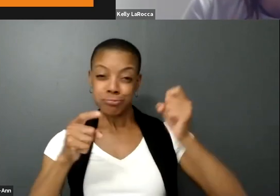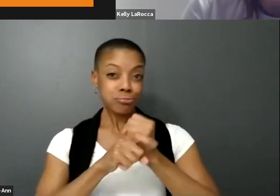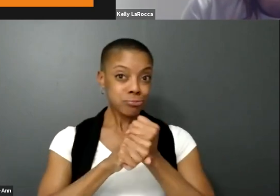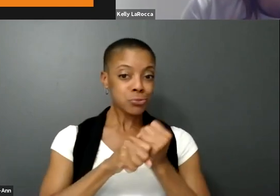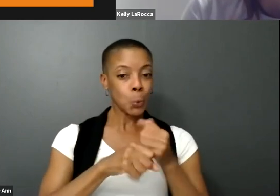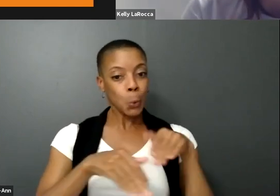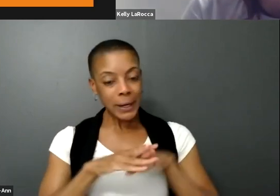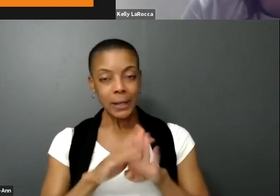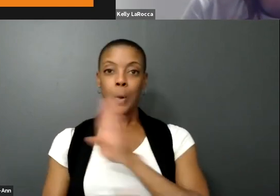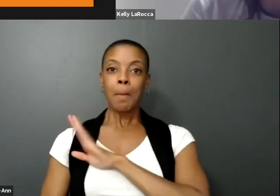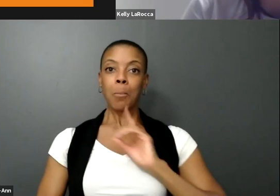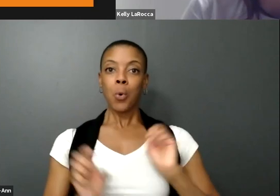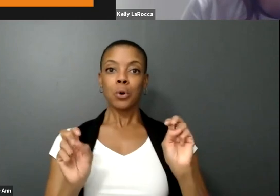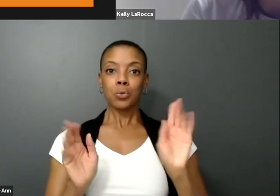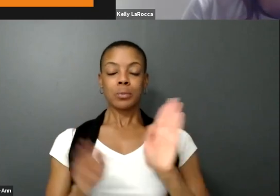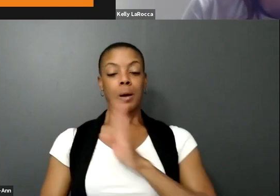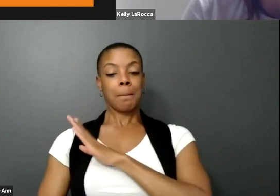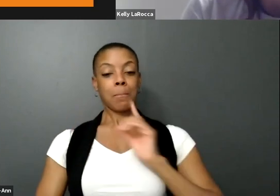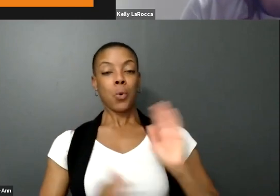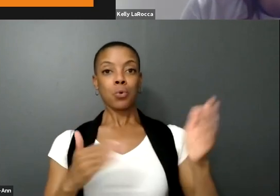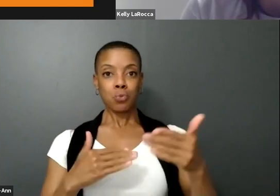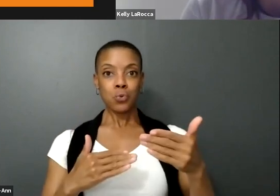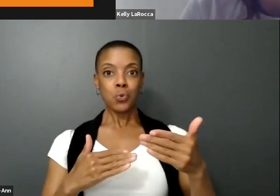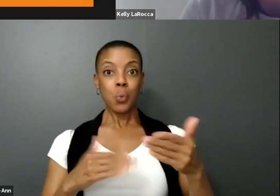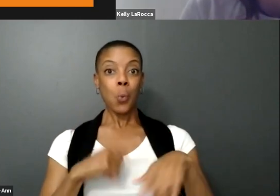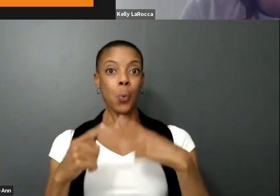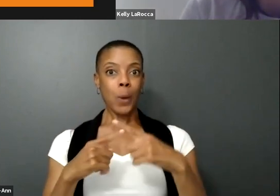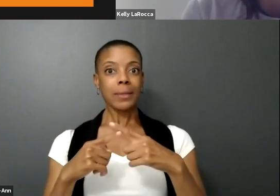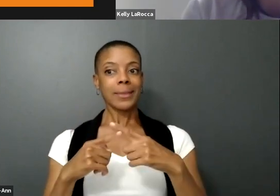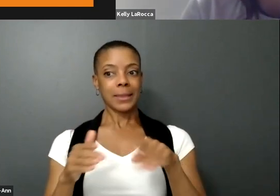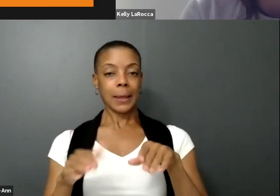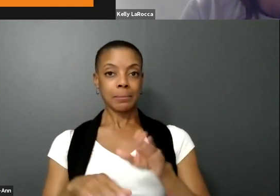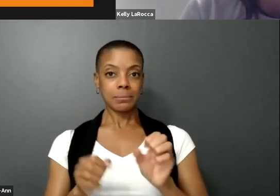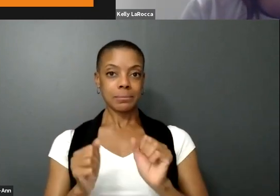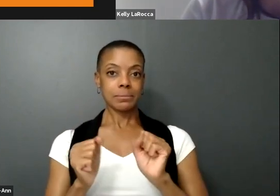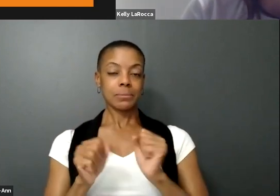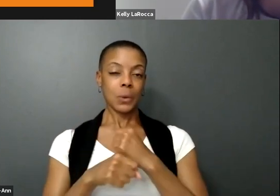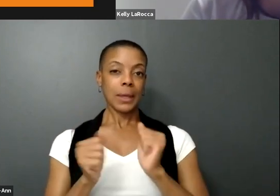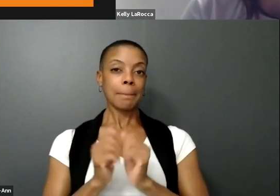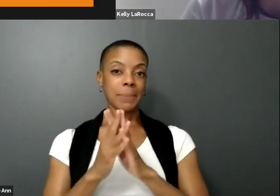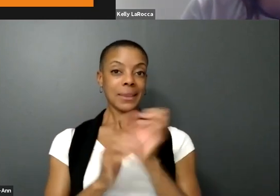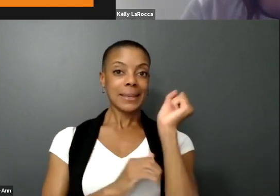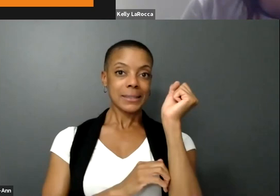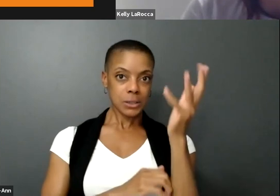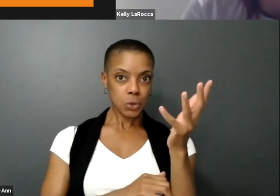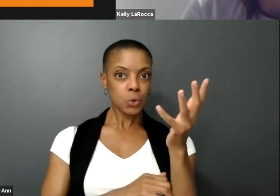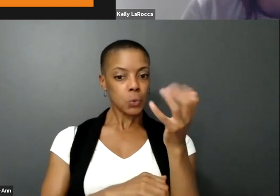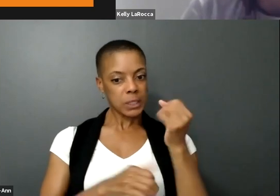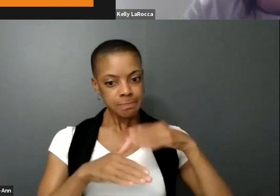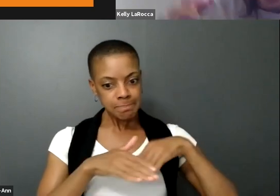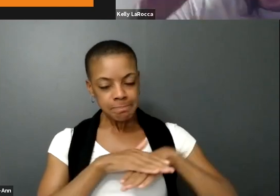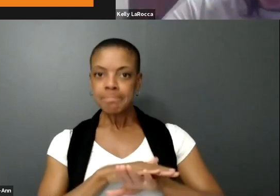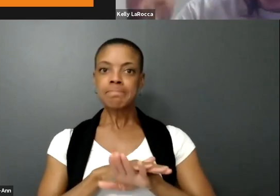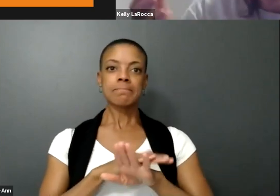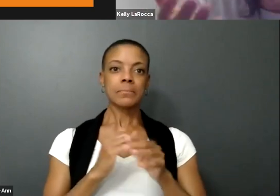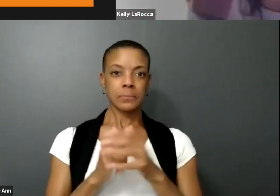casino, and which is what was needed at that time. And then after that, we had a chief and council who focused on health and education and